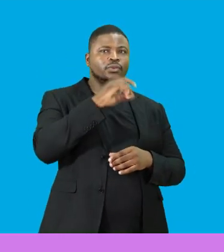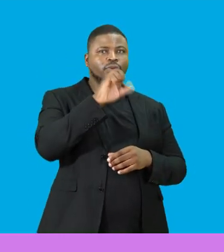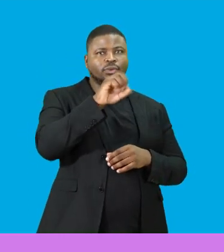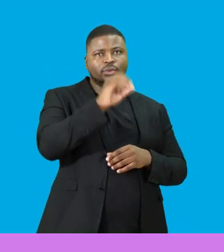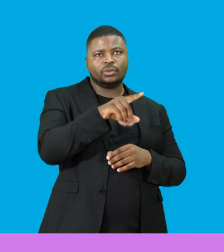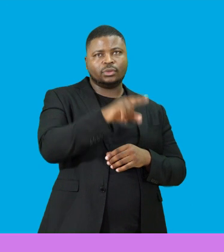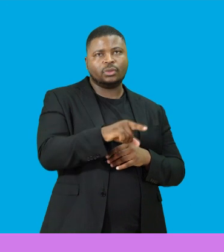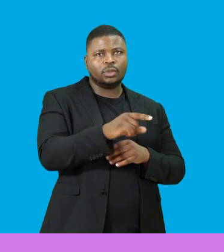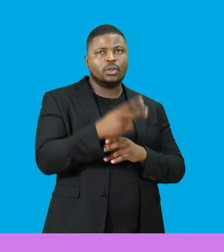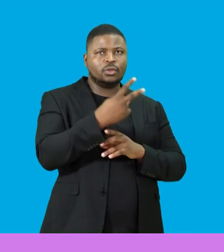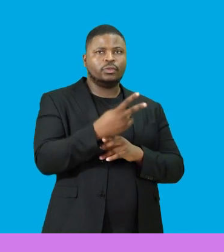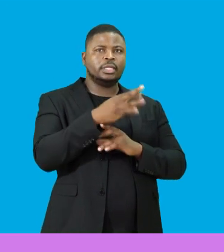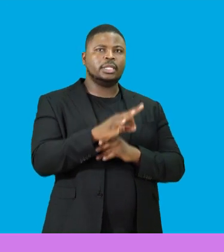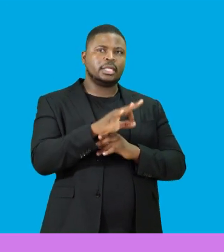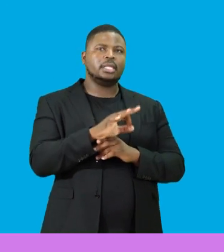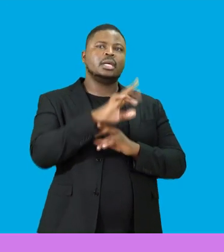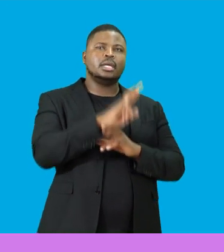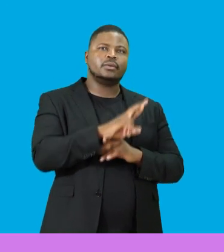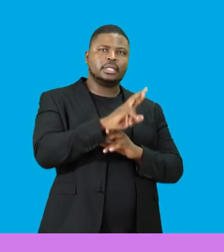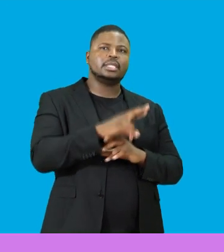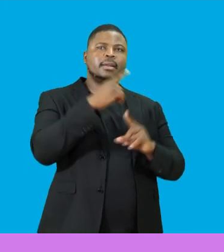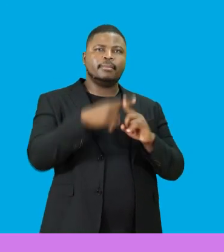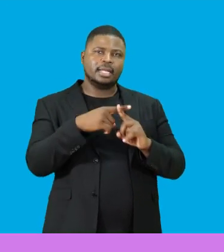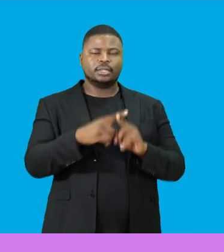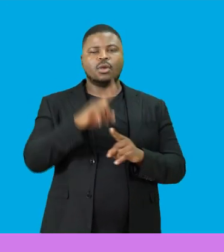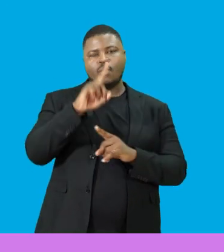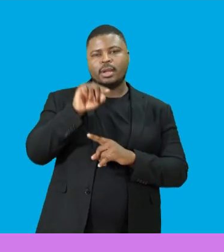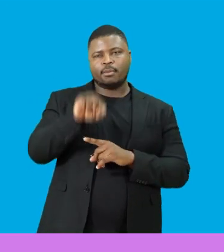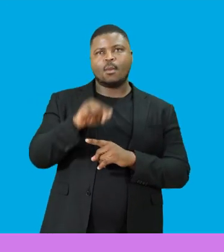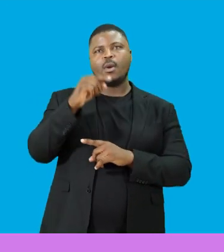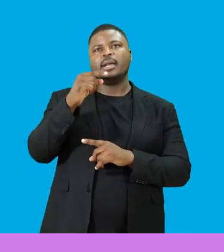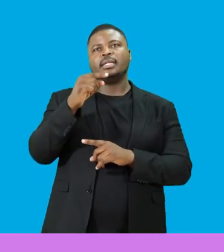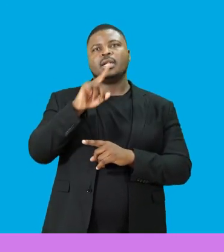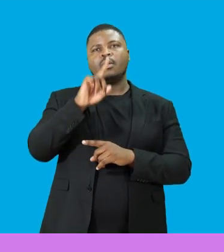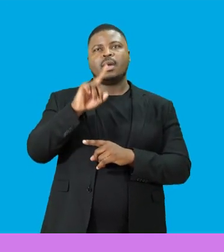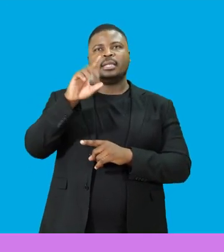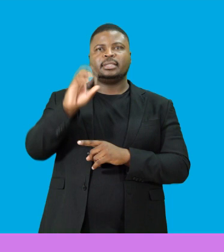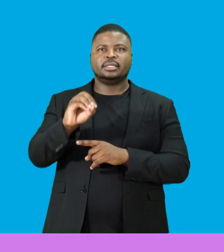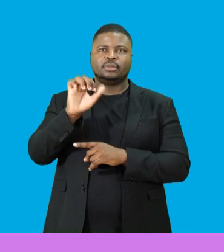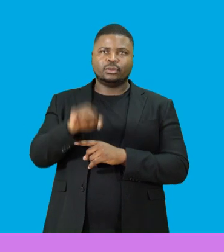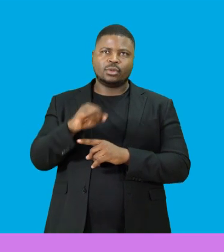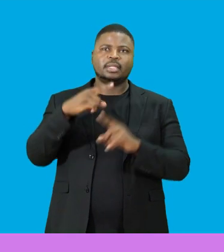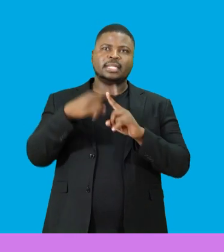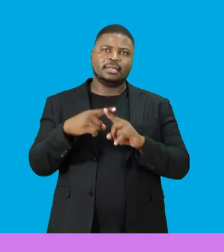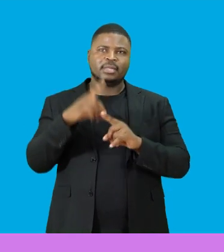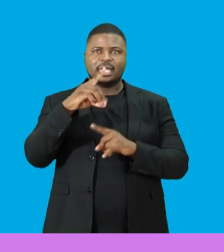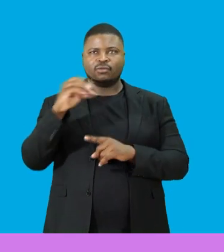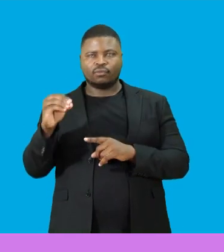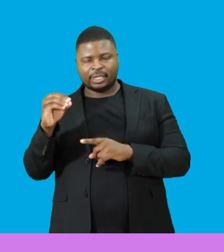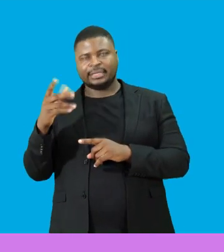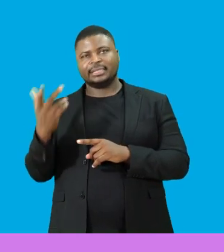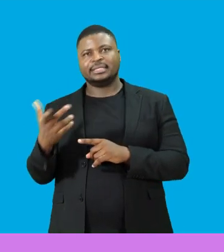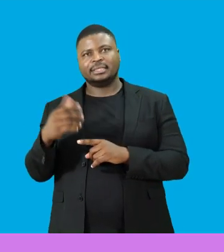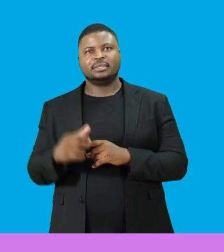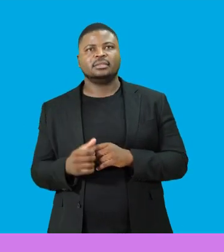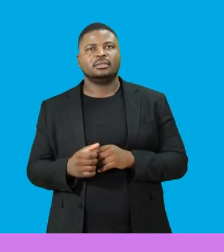cent per 100 rand and part thereof. Whatever does not amount to 100 rand should be treated like 100 rand. So we can check